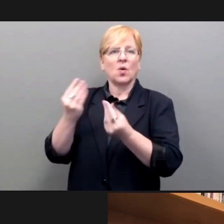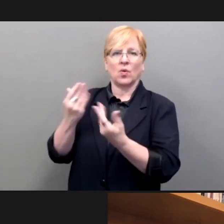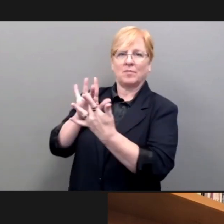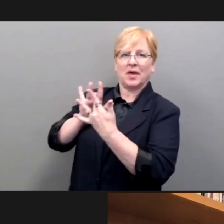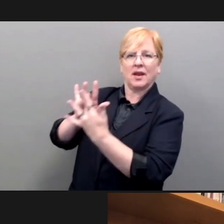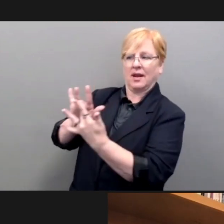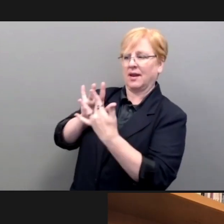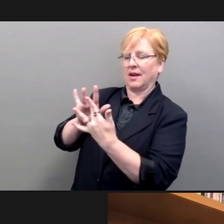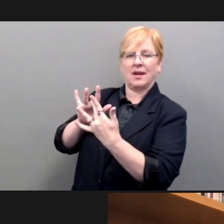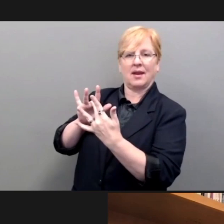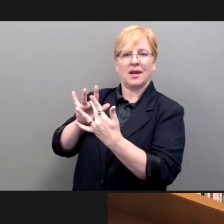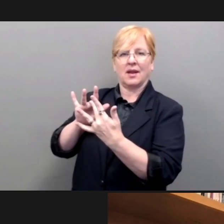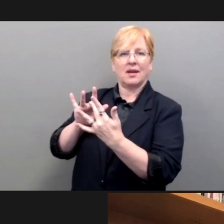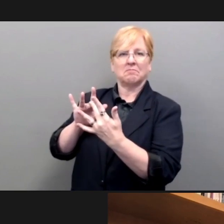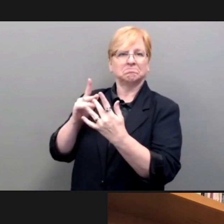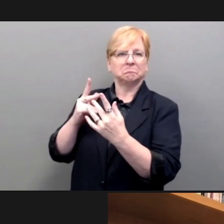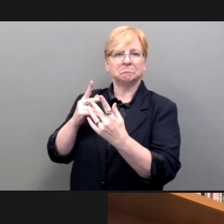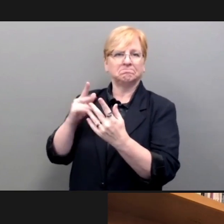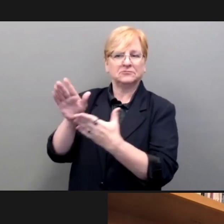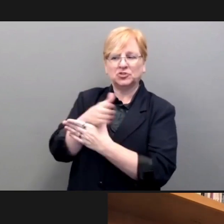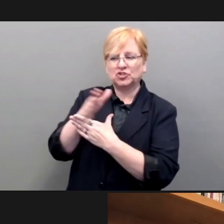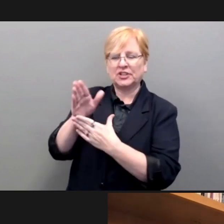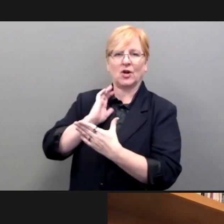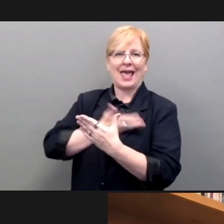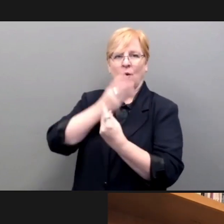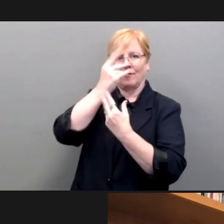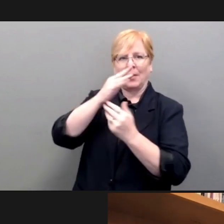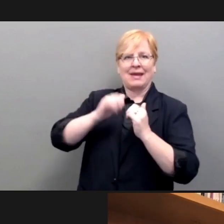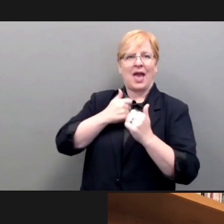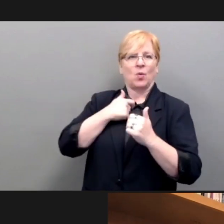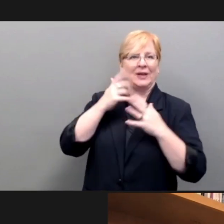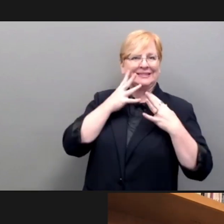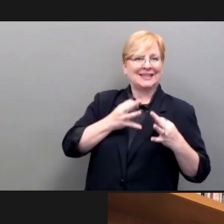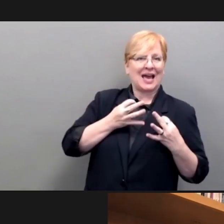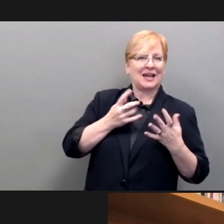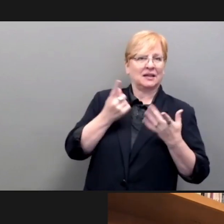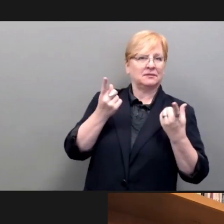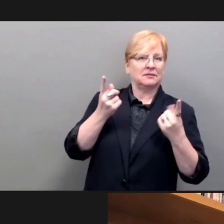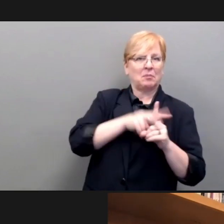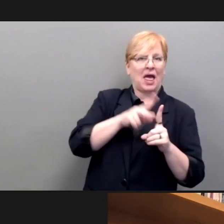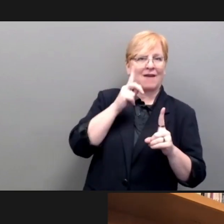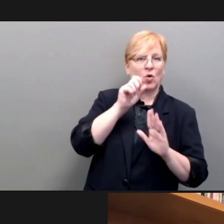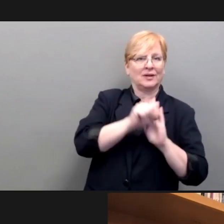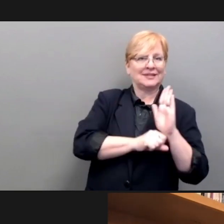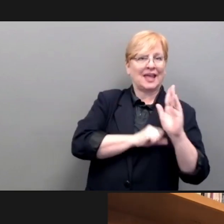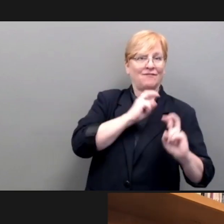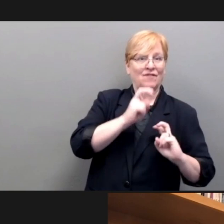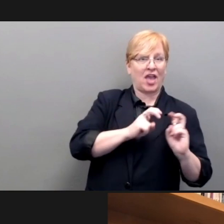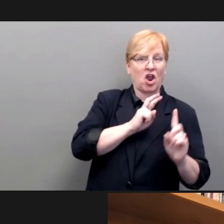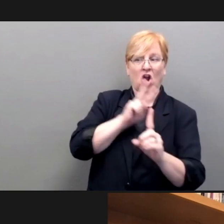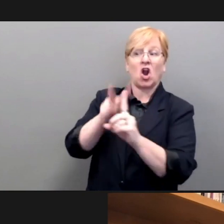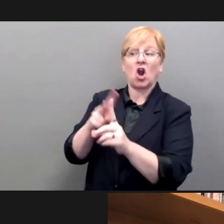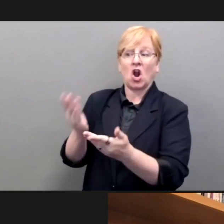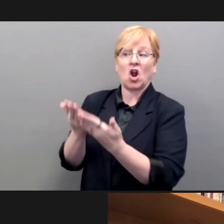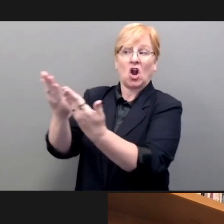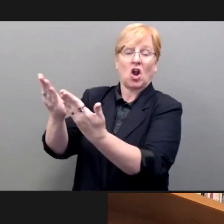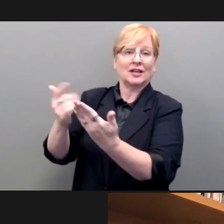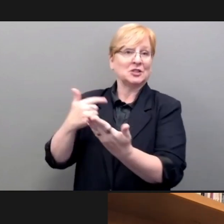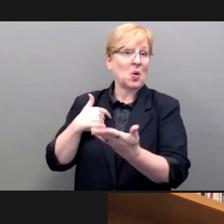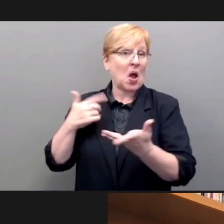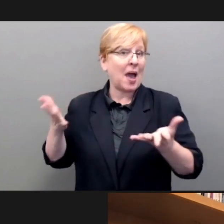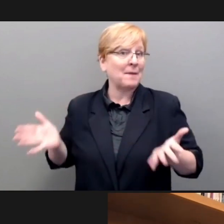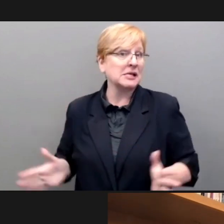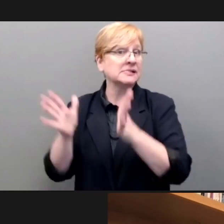how we came to our decisions, how we would implement it. And I'm strongly encouraging others to follow suit.